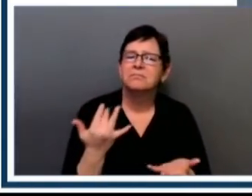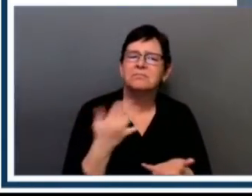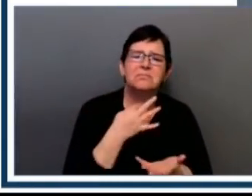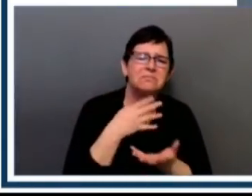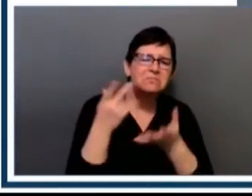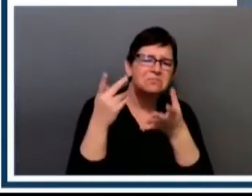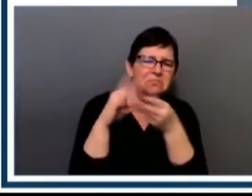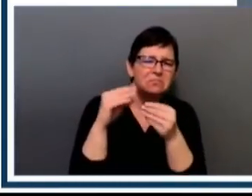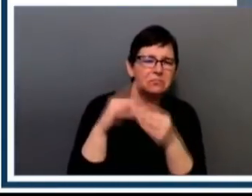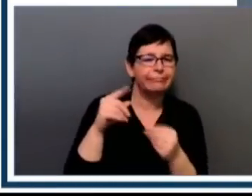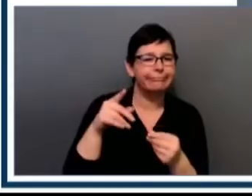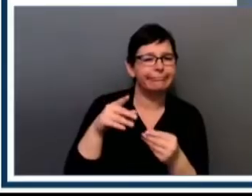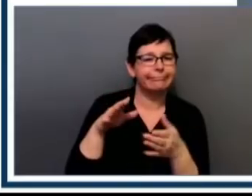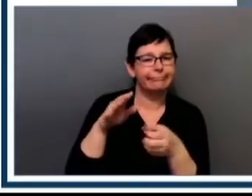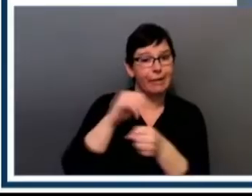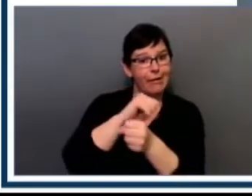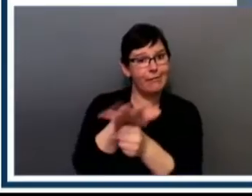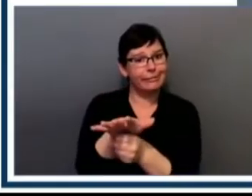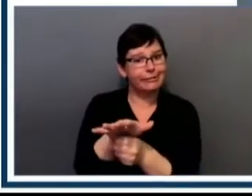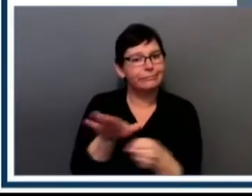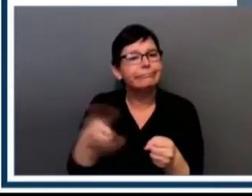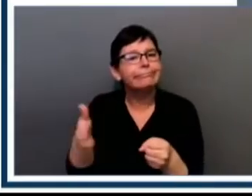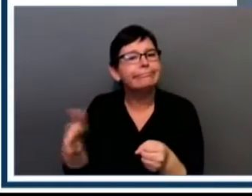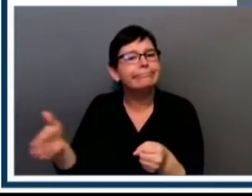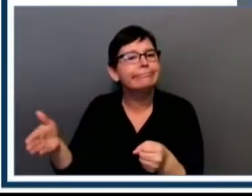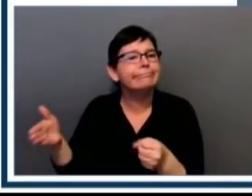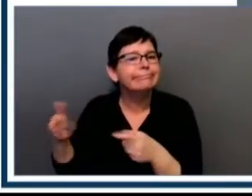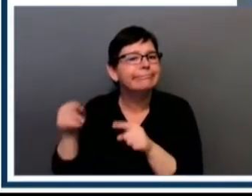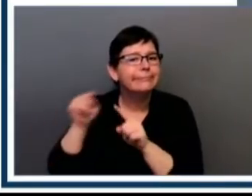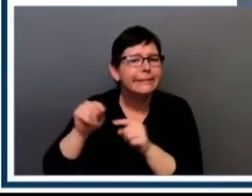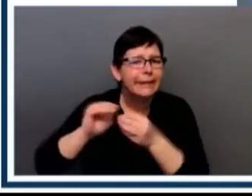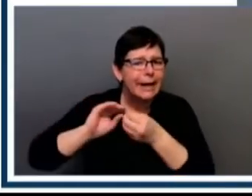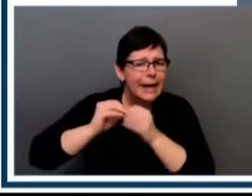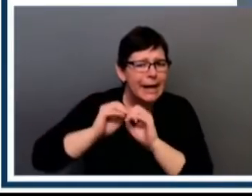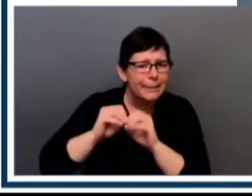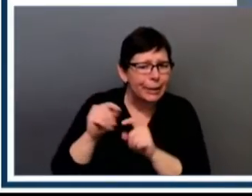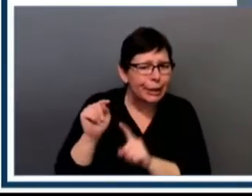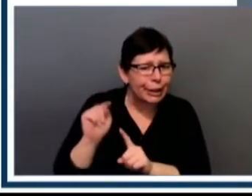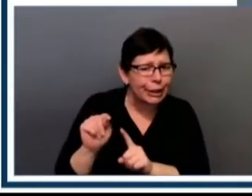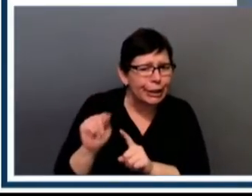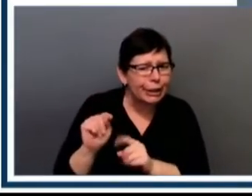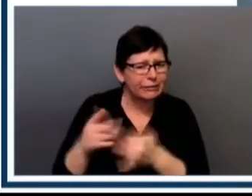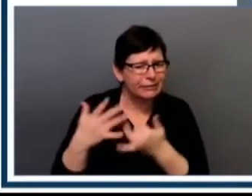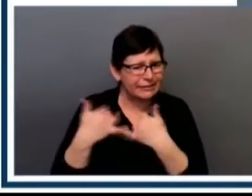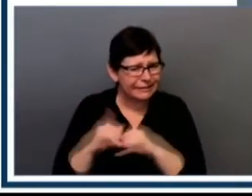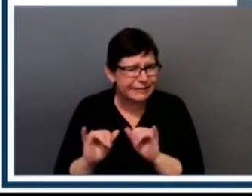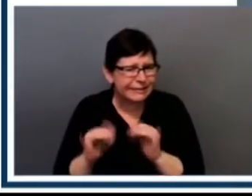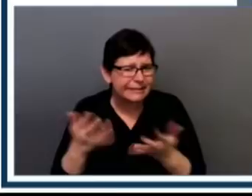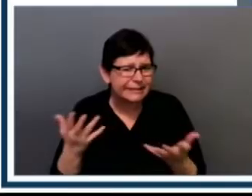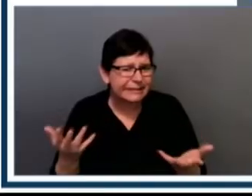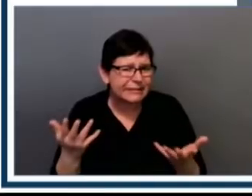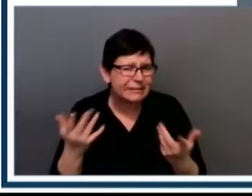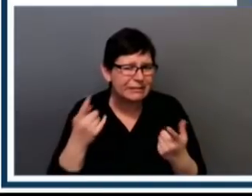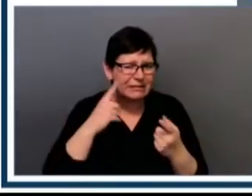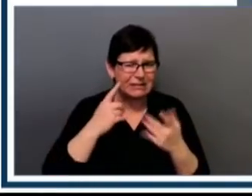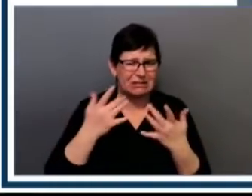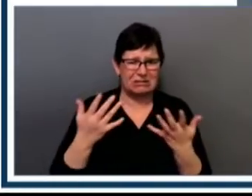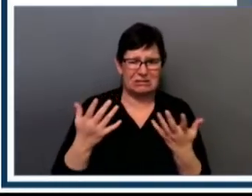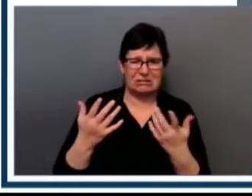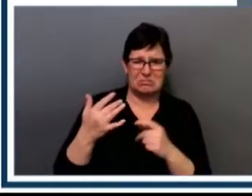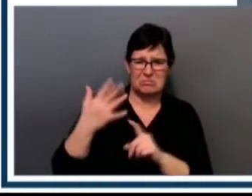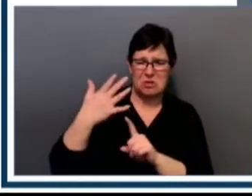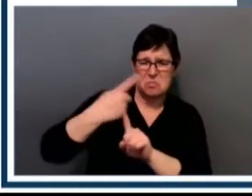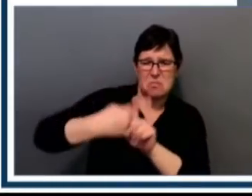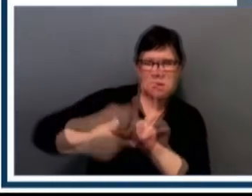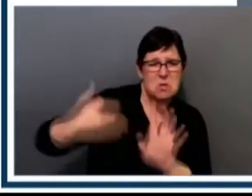was probably a month ago or so, you said something like 30% of the people dying were unvaccinated. Has that percentage changed? And is it the